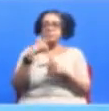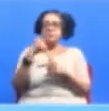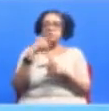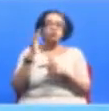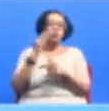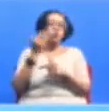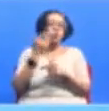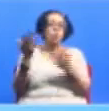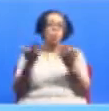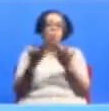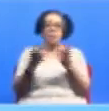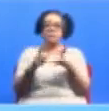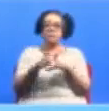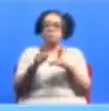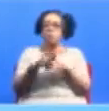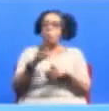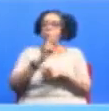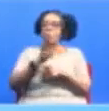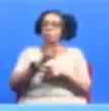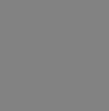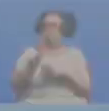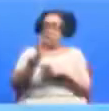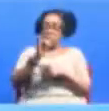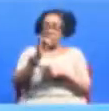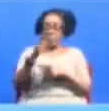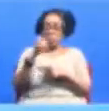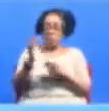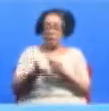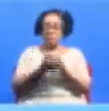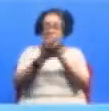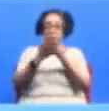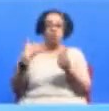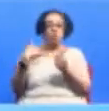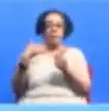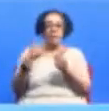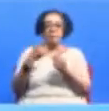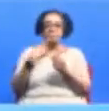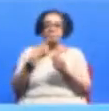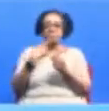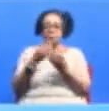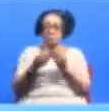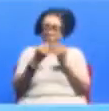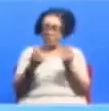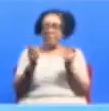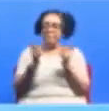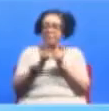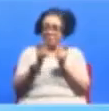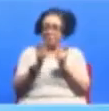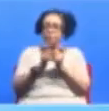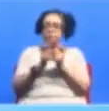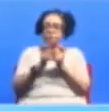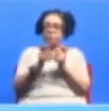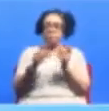warned security agents against facilitating banditry, saying they would face painful legal consequences.